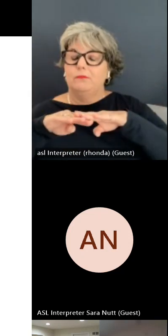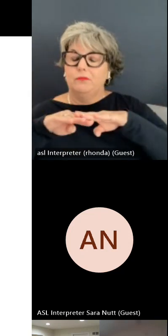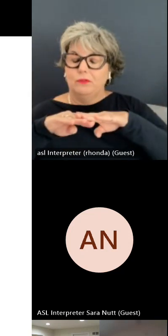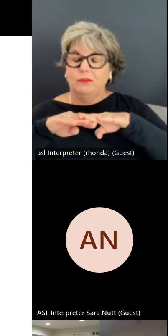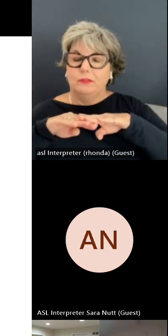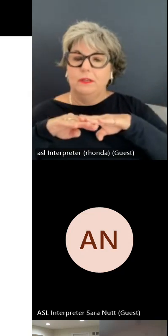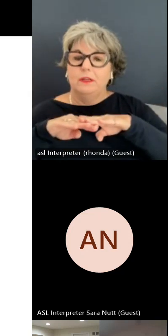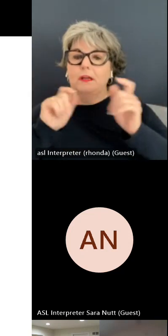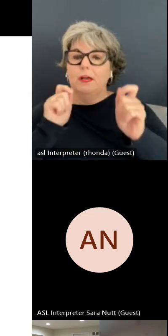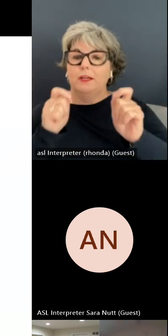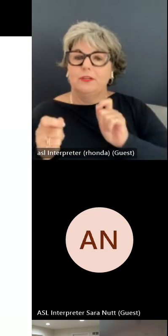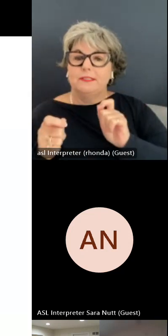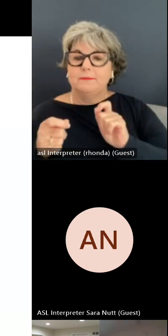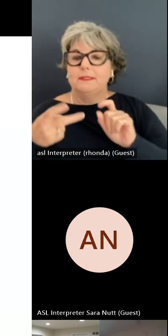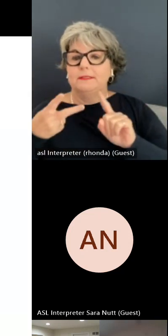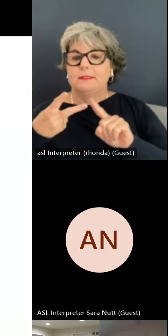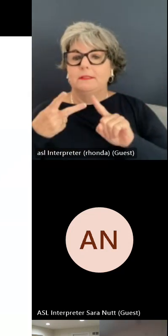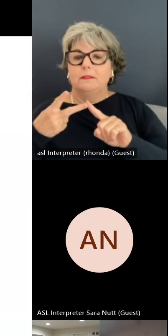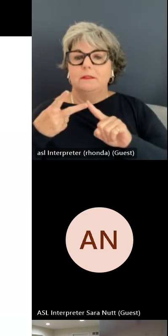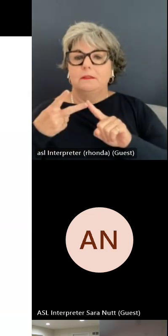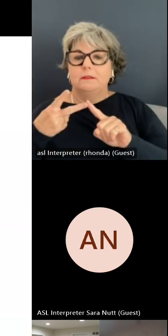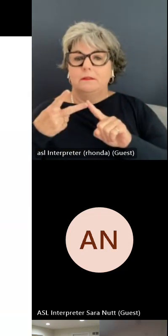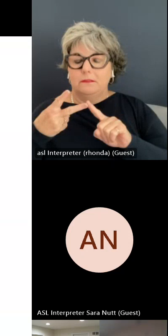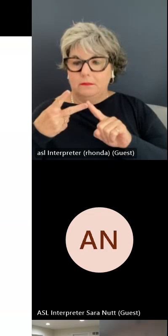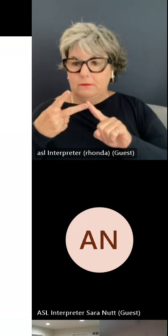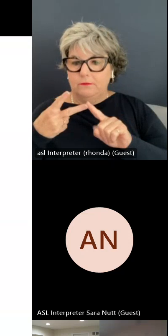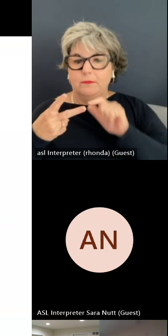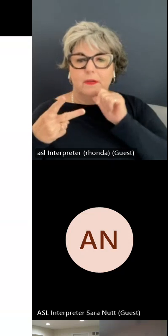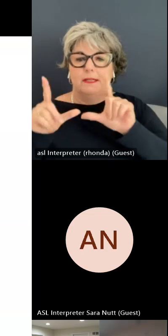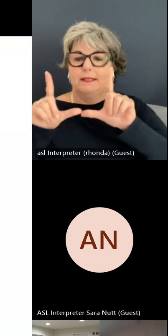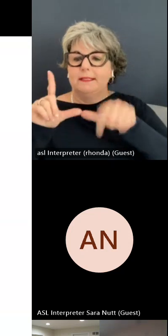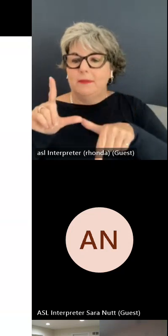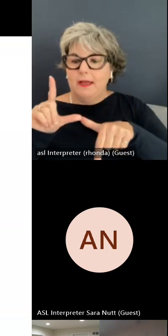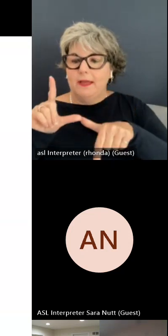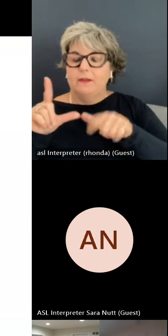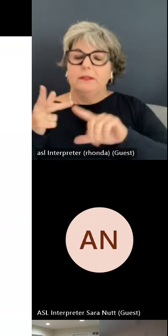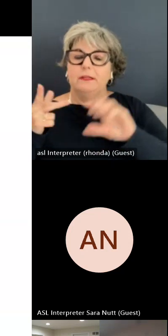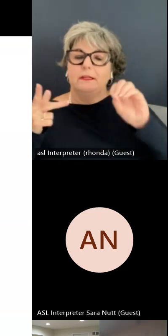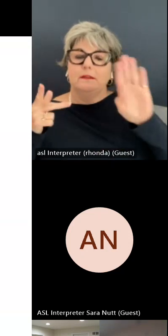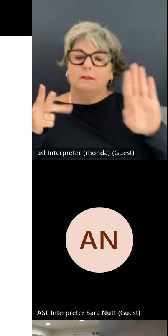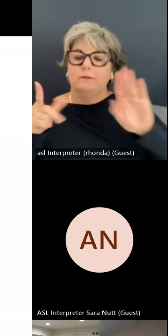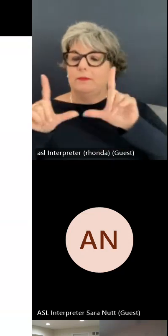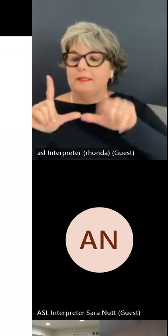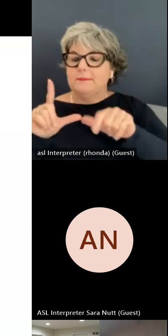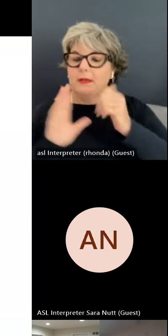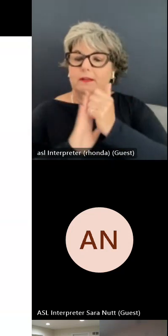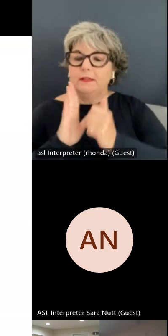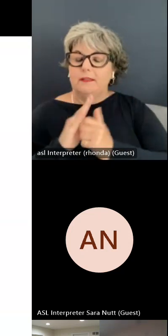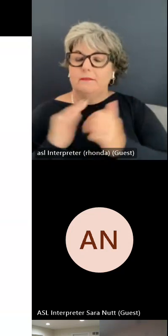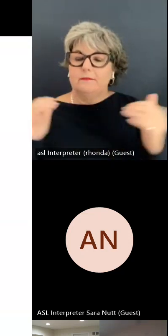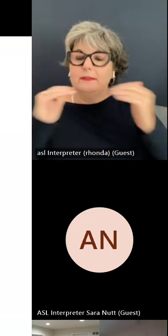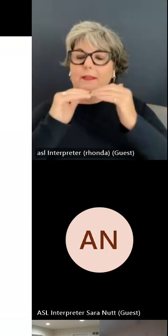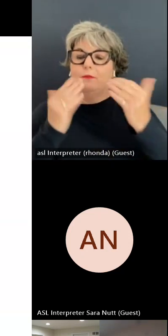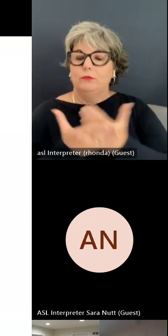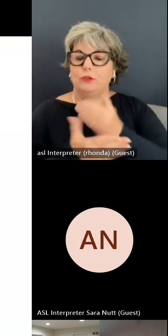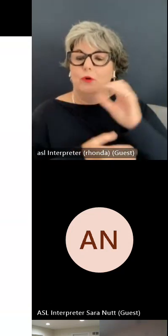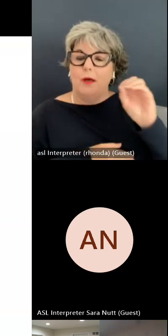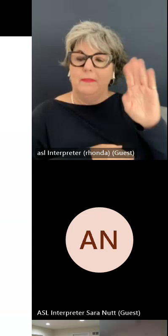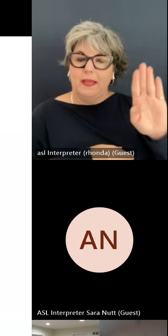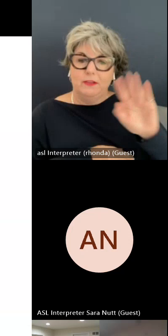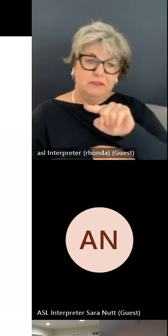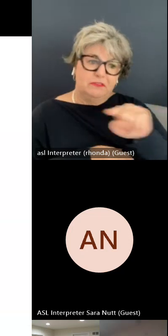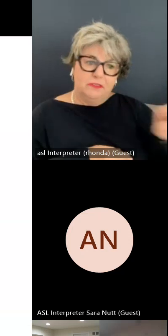also new obligations and from unexpired accounts and obligations from expired accounts equal new obligations.